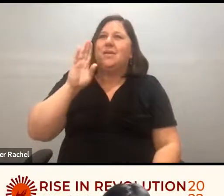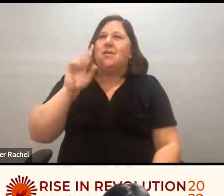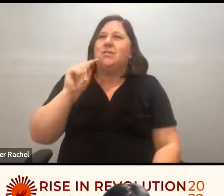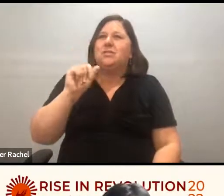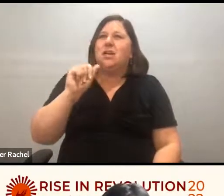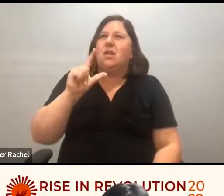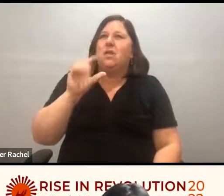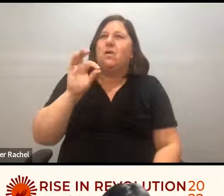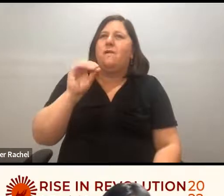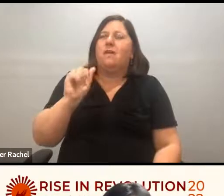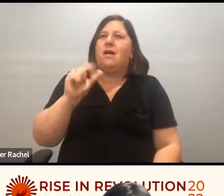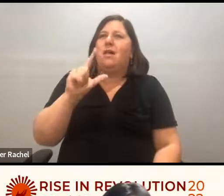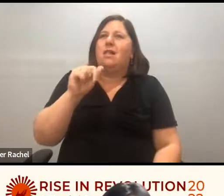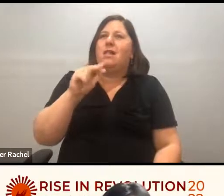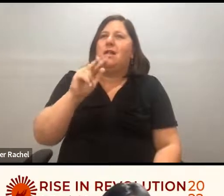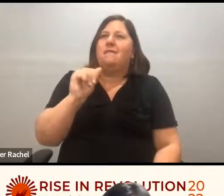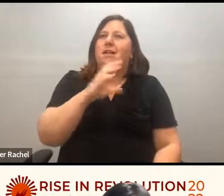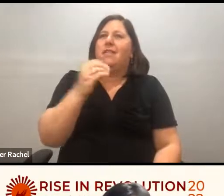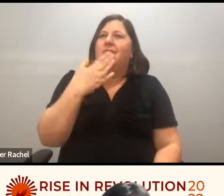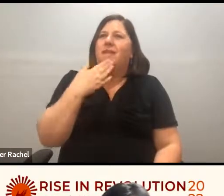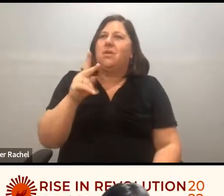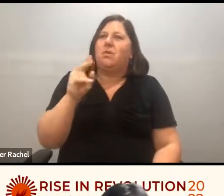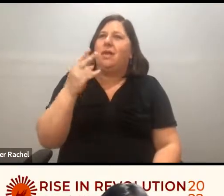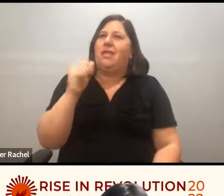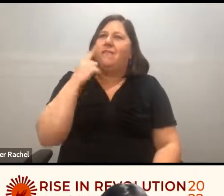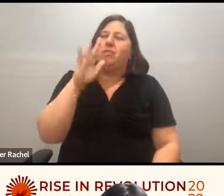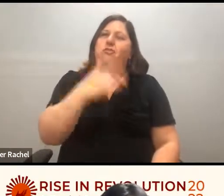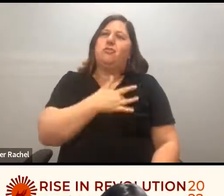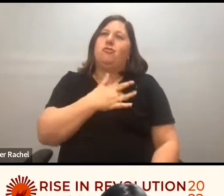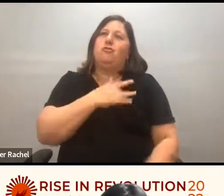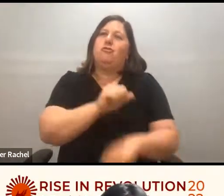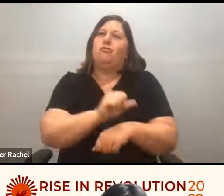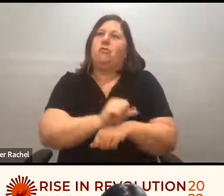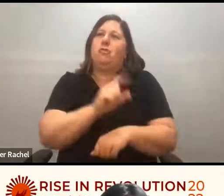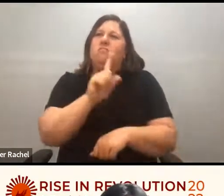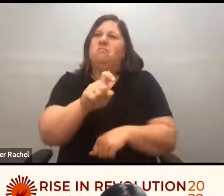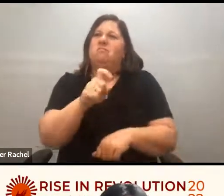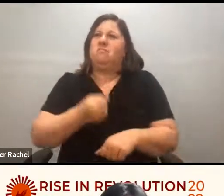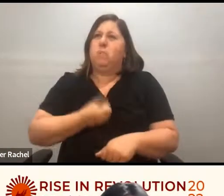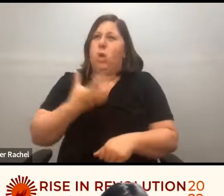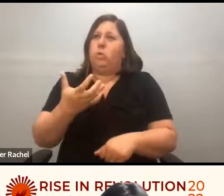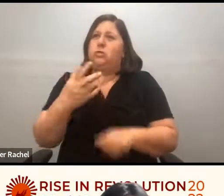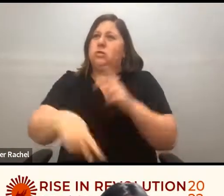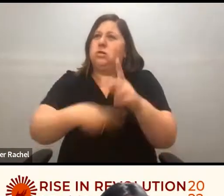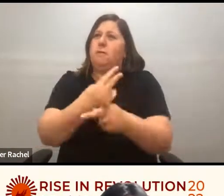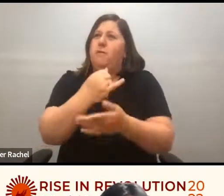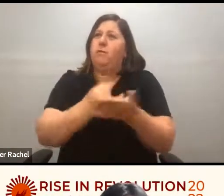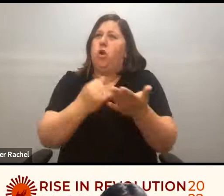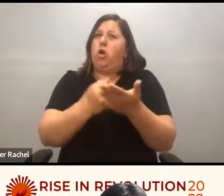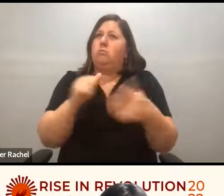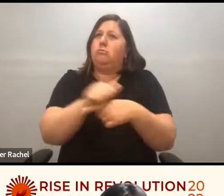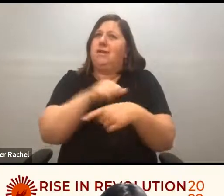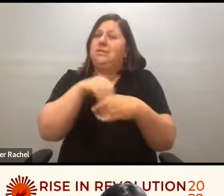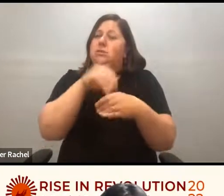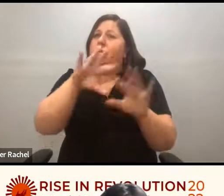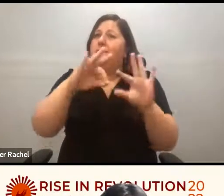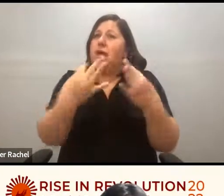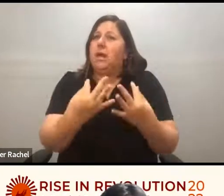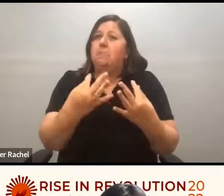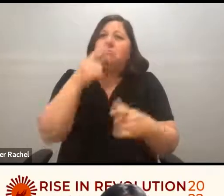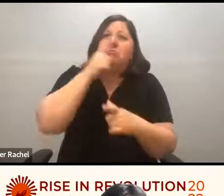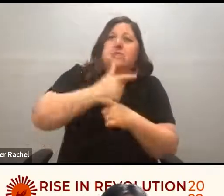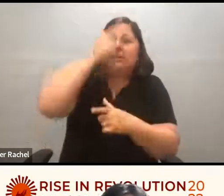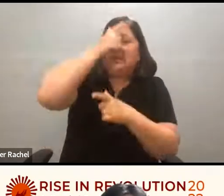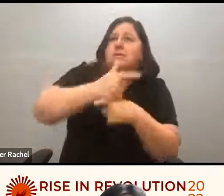Kathy, for all your hard work. A question we have is poetry a form of art that is practiced amongst your family,